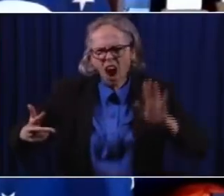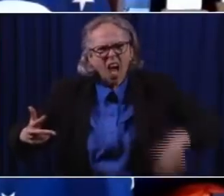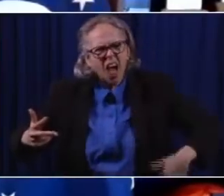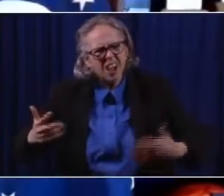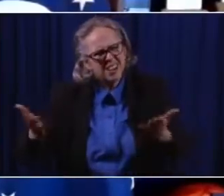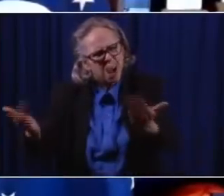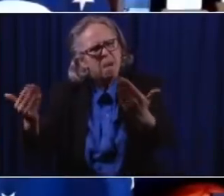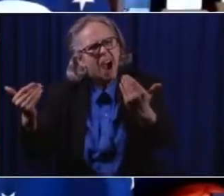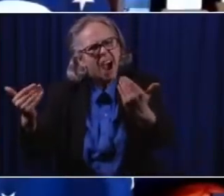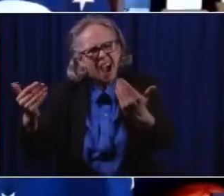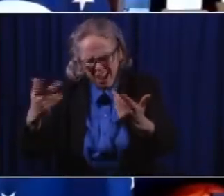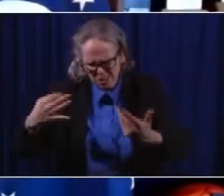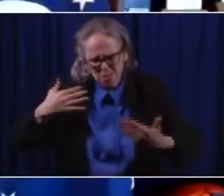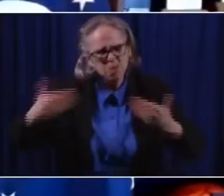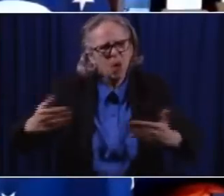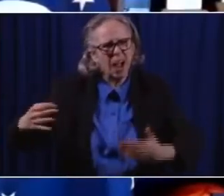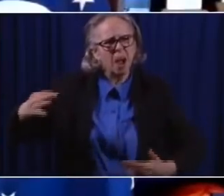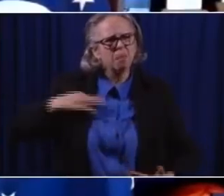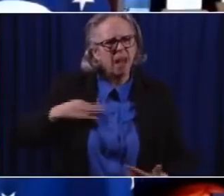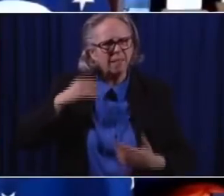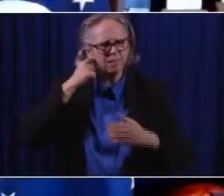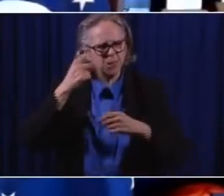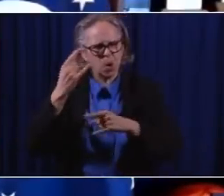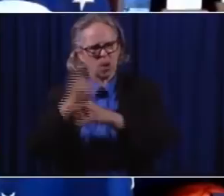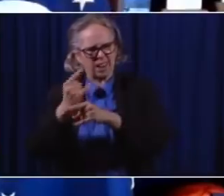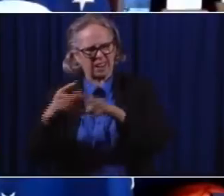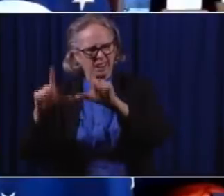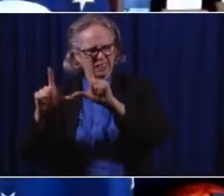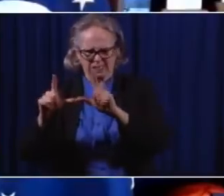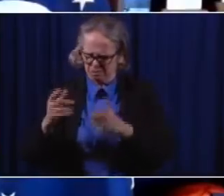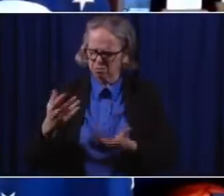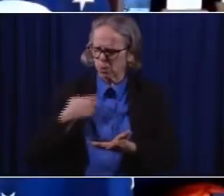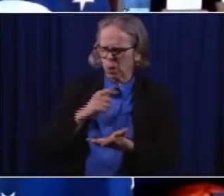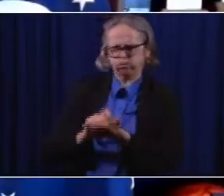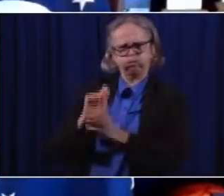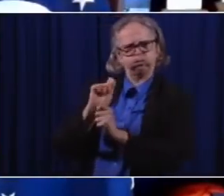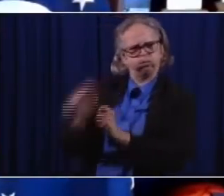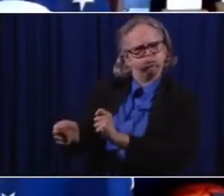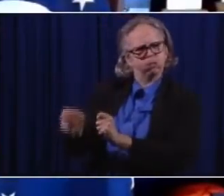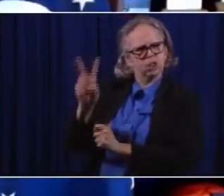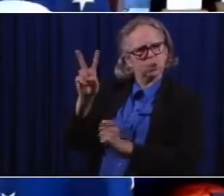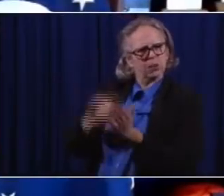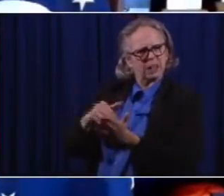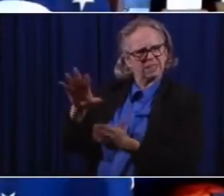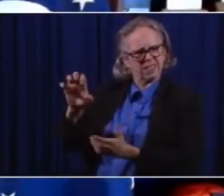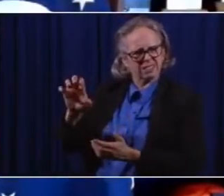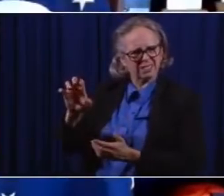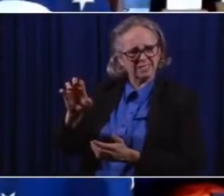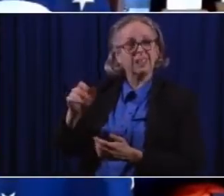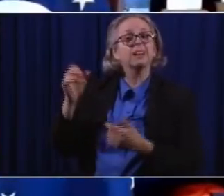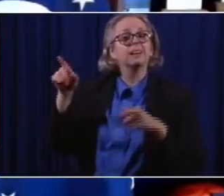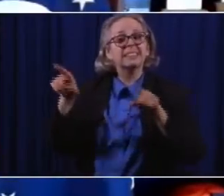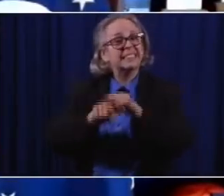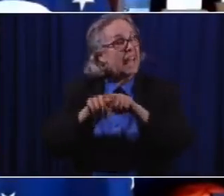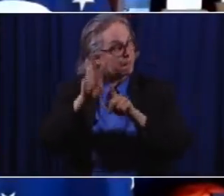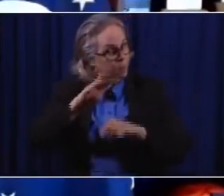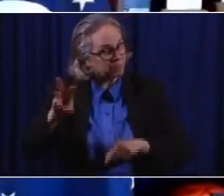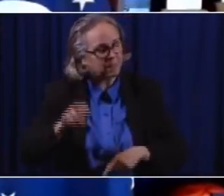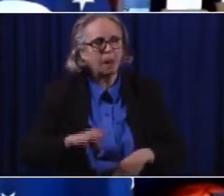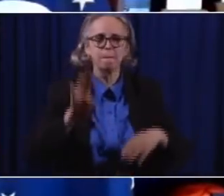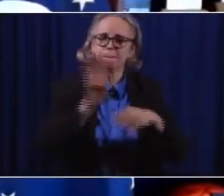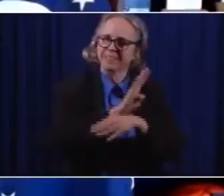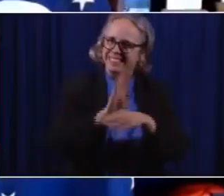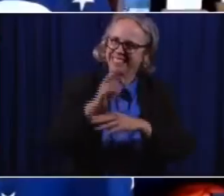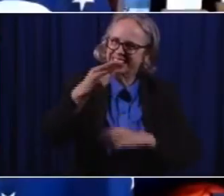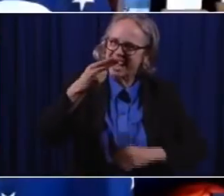assistance payment of $2,500 by going to businesshelp.ohio.gov. And this is an opportunity through the Ohio Department of Commerce